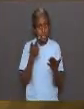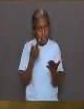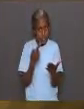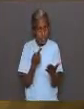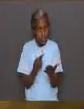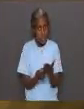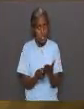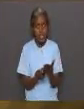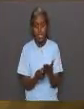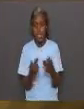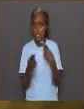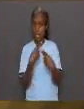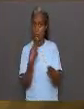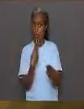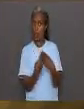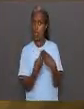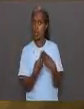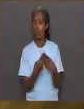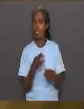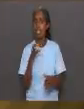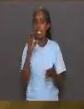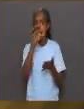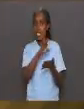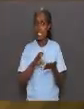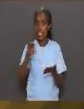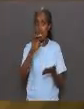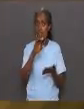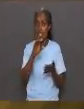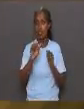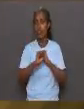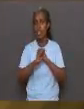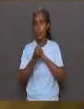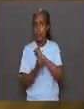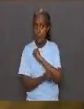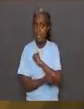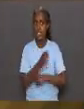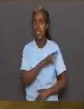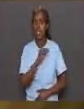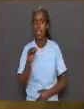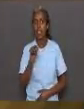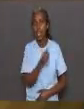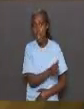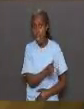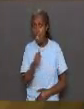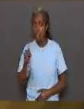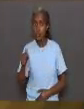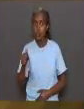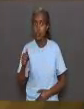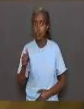This is the product of the circumference of the base and